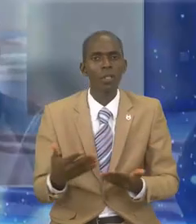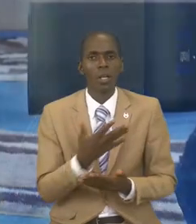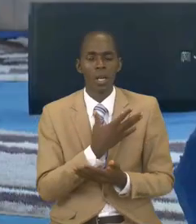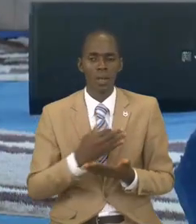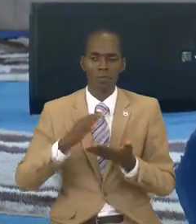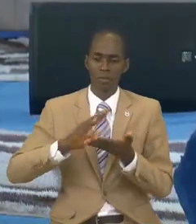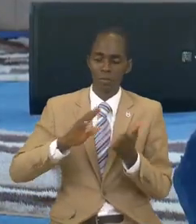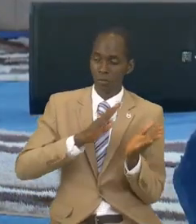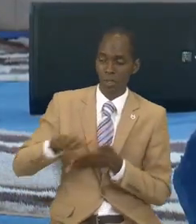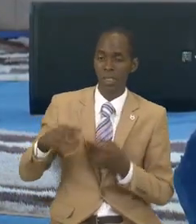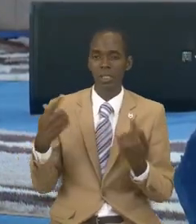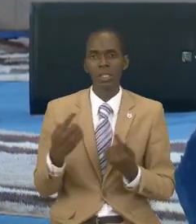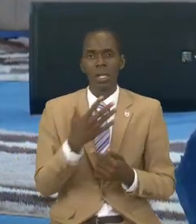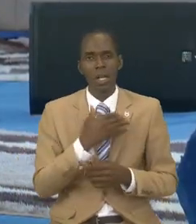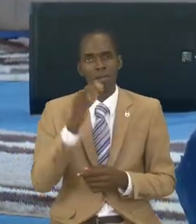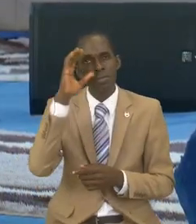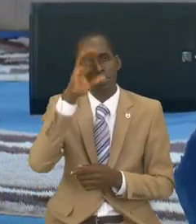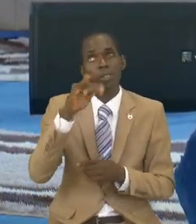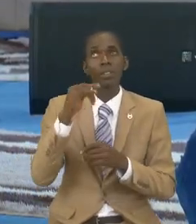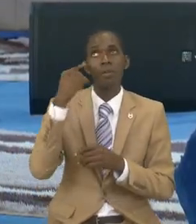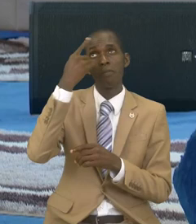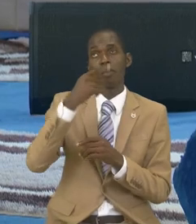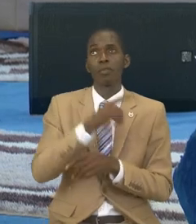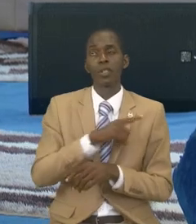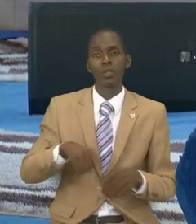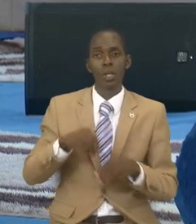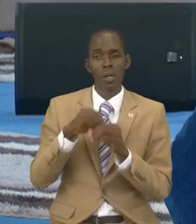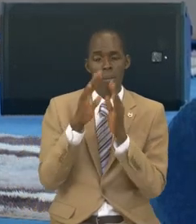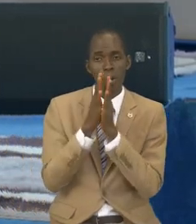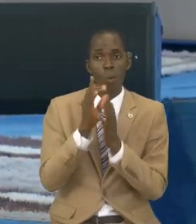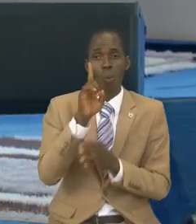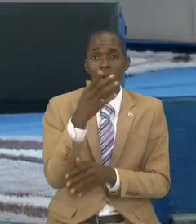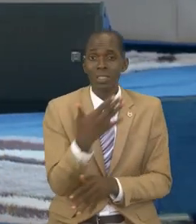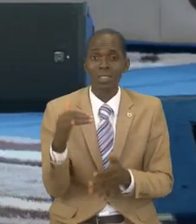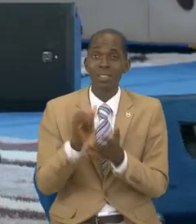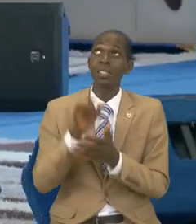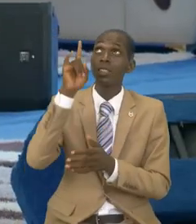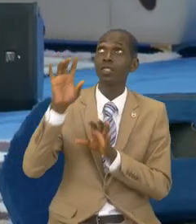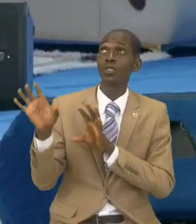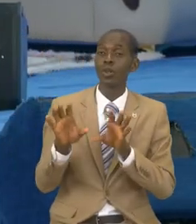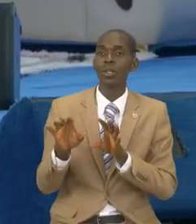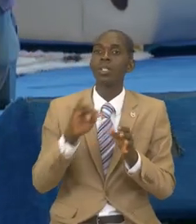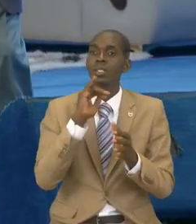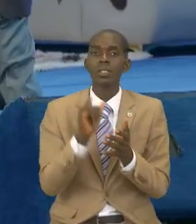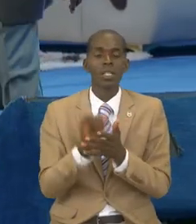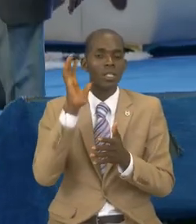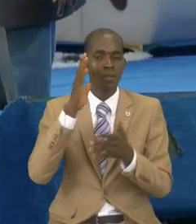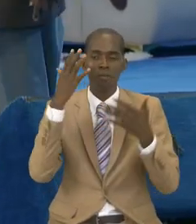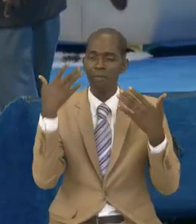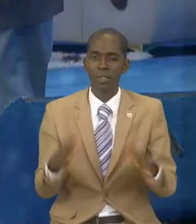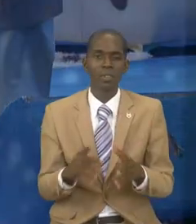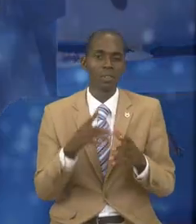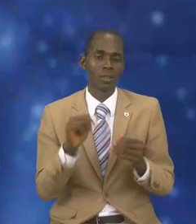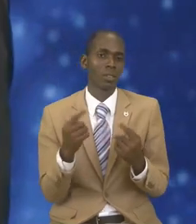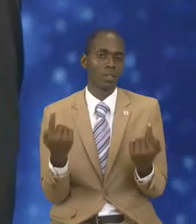sin and seeking the face of the Lord, one thing that he does, he finishes the transgression. Remember,